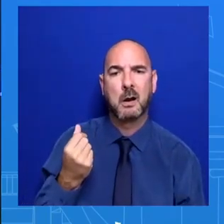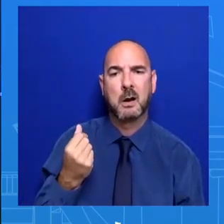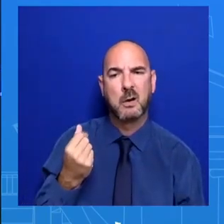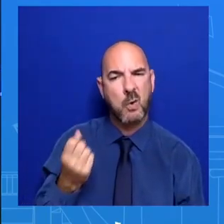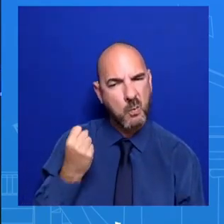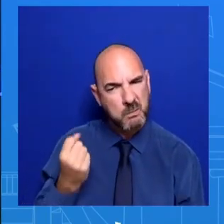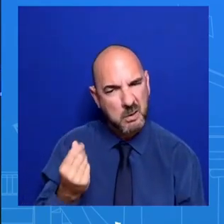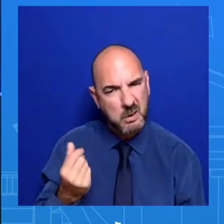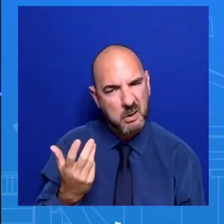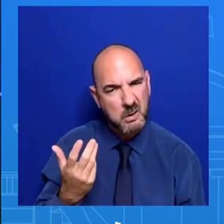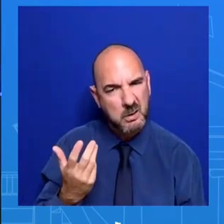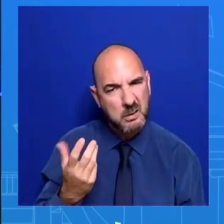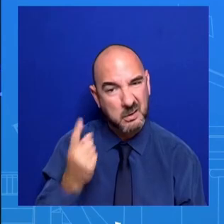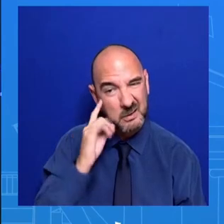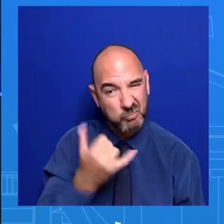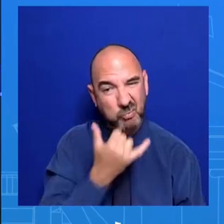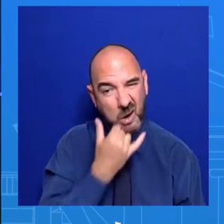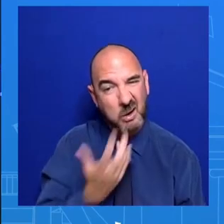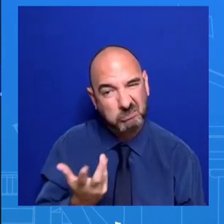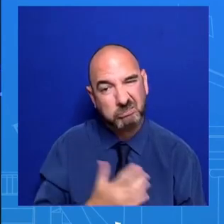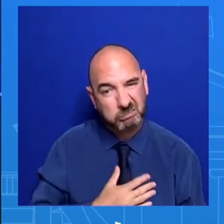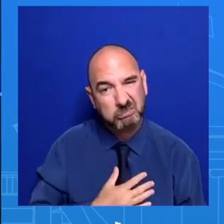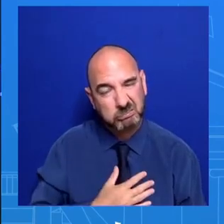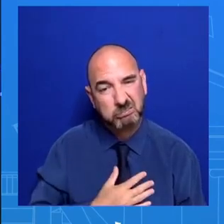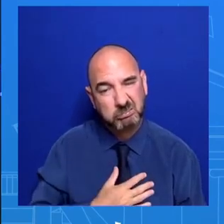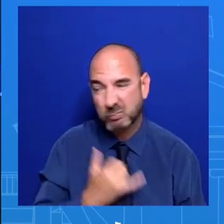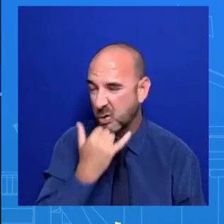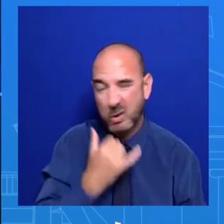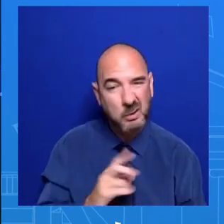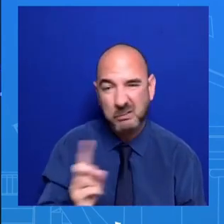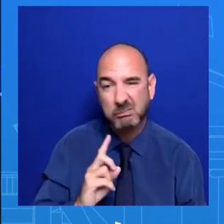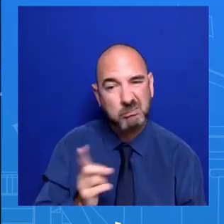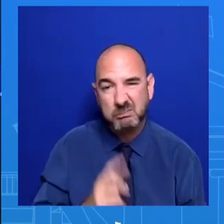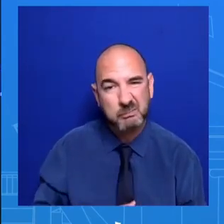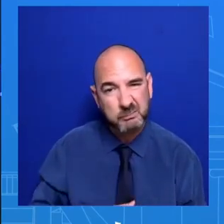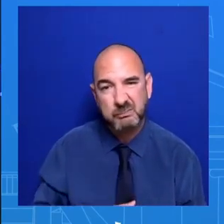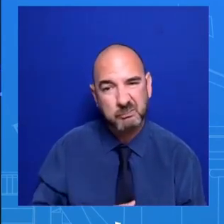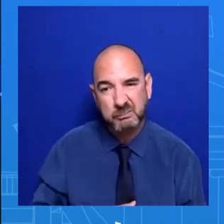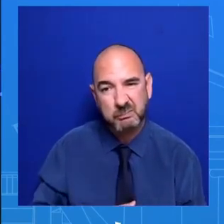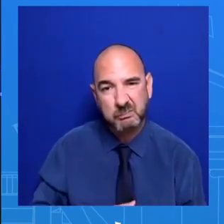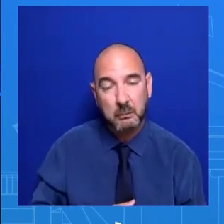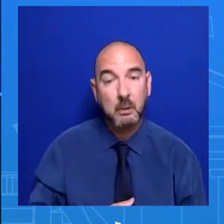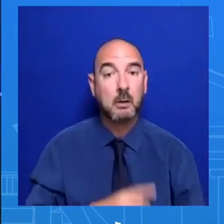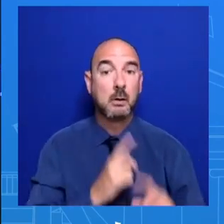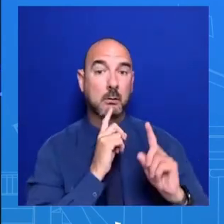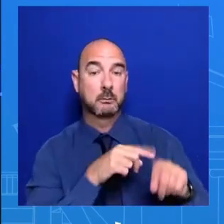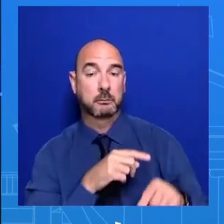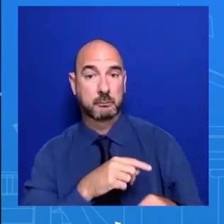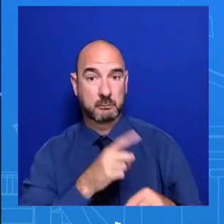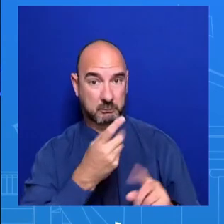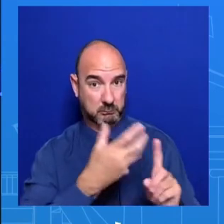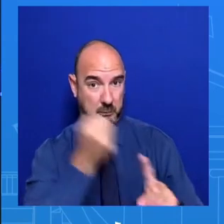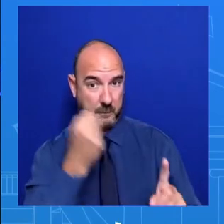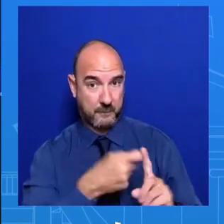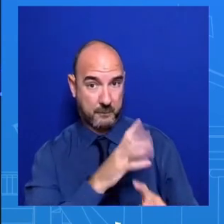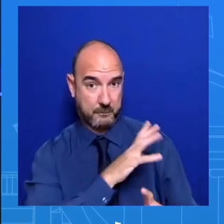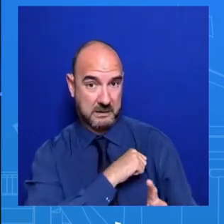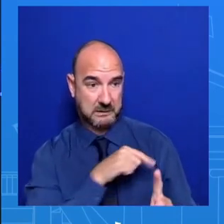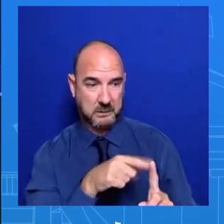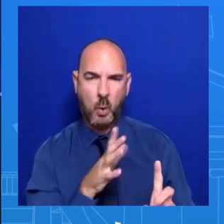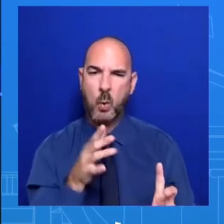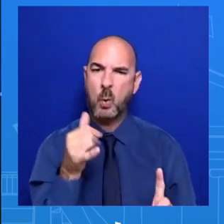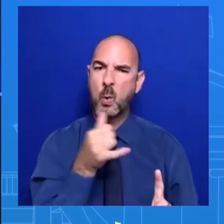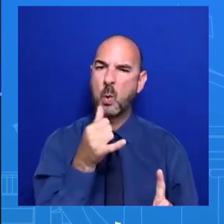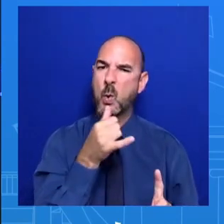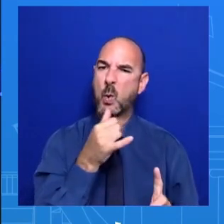strategic basis, because withholding funds destabilizes the West Bank. It undermines